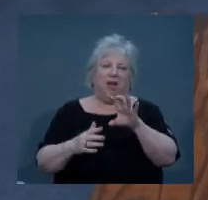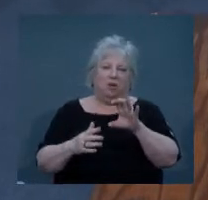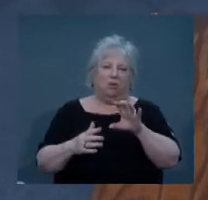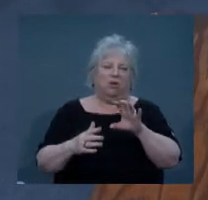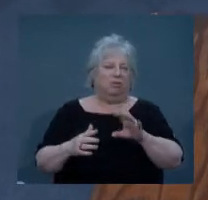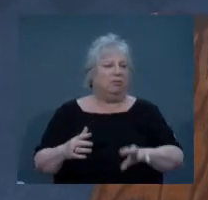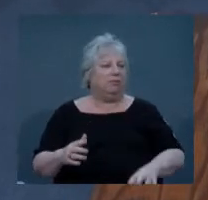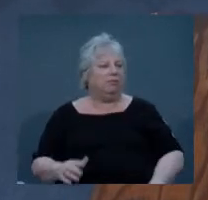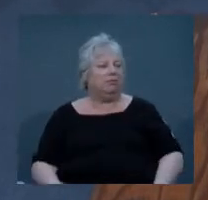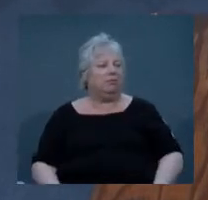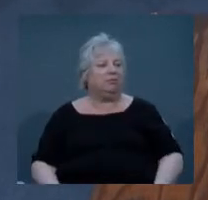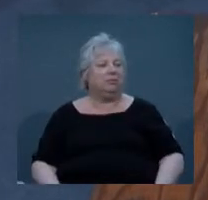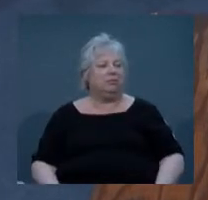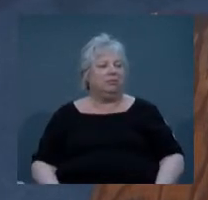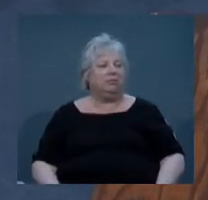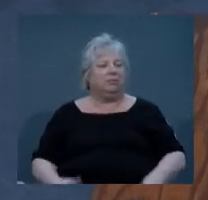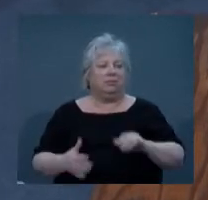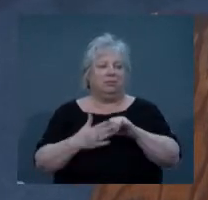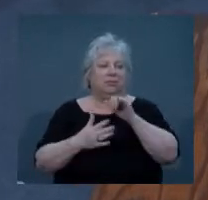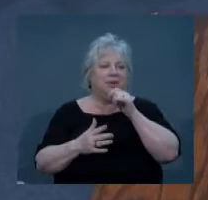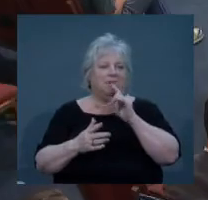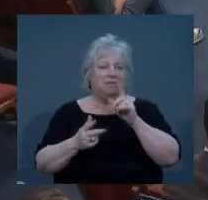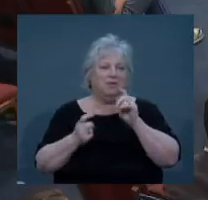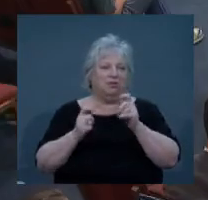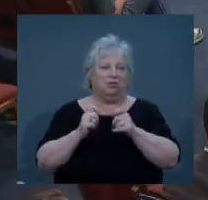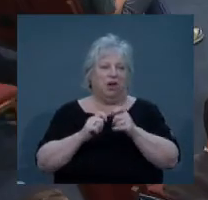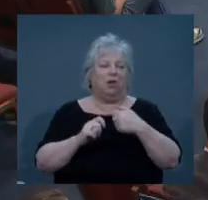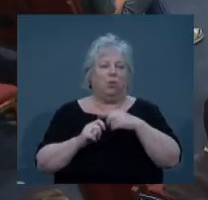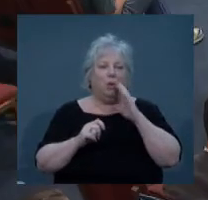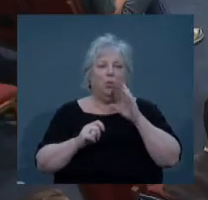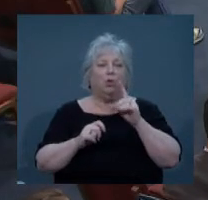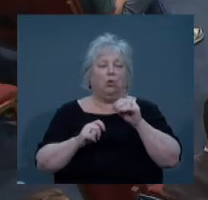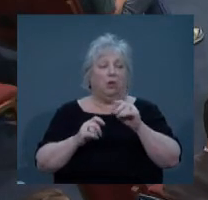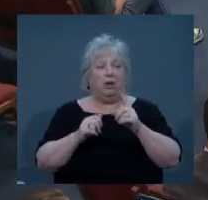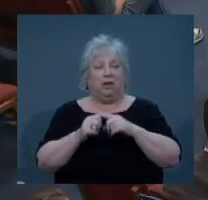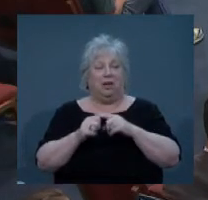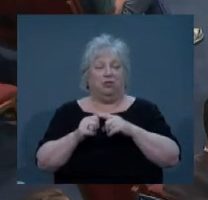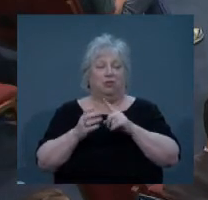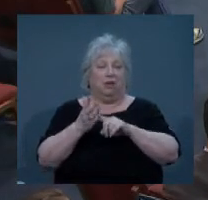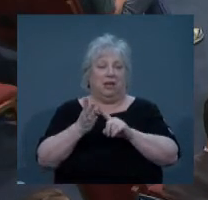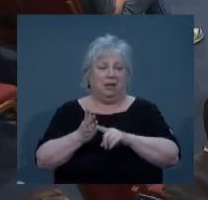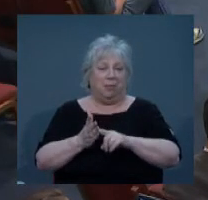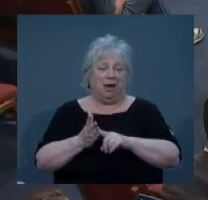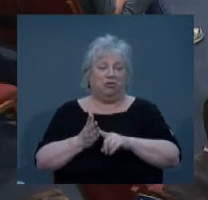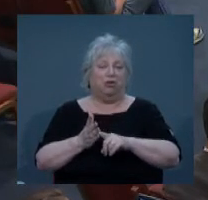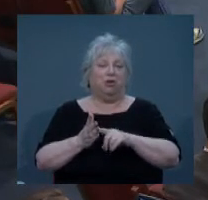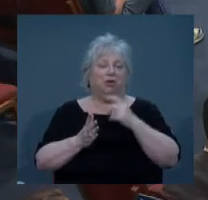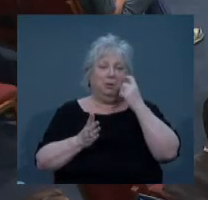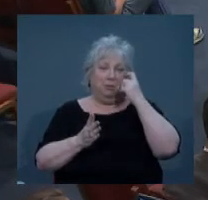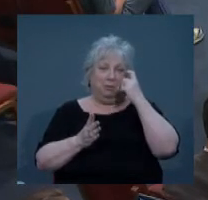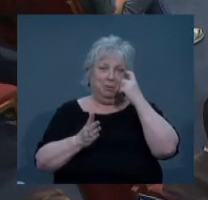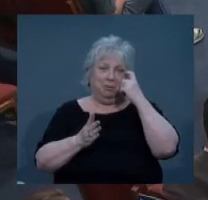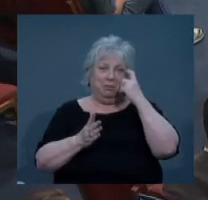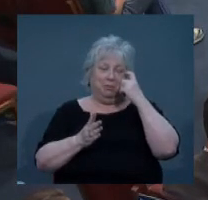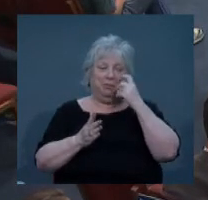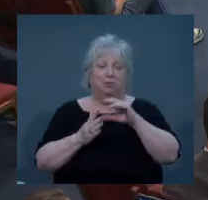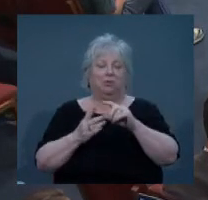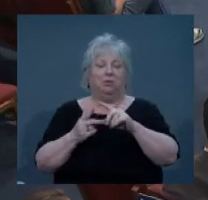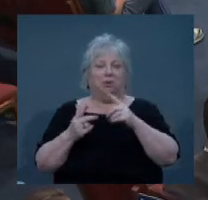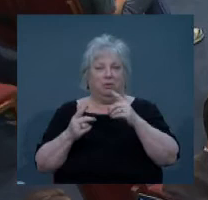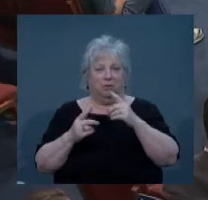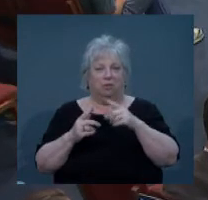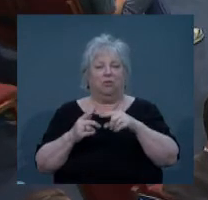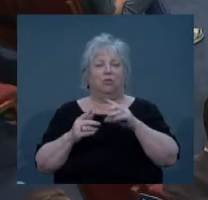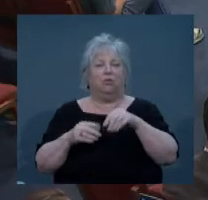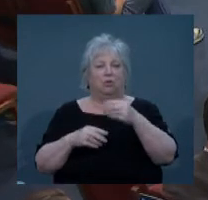as that- of last that year. That hasn't really changed. We still will do the initial inspections in order to turn them over to